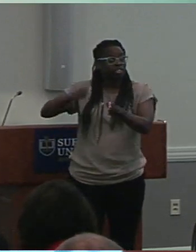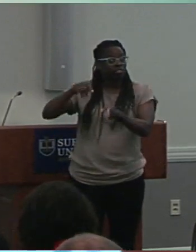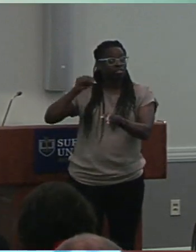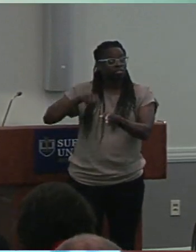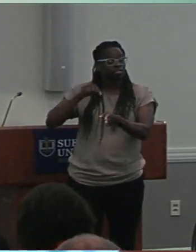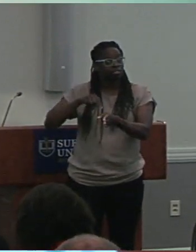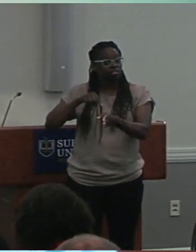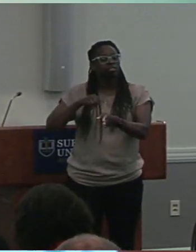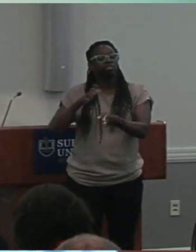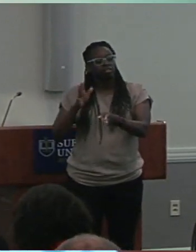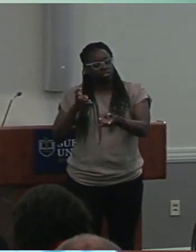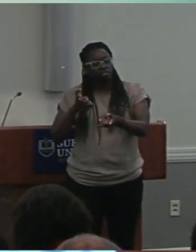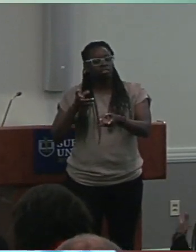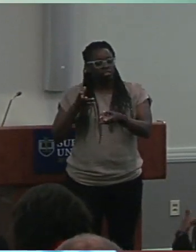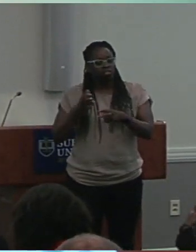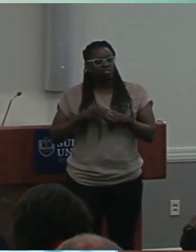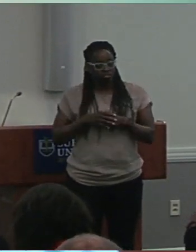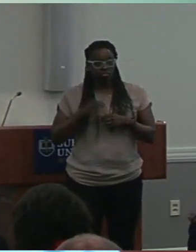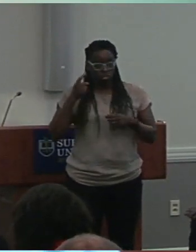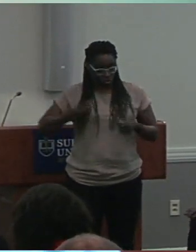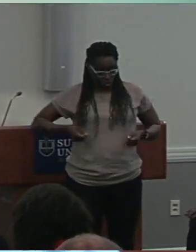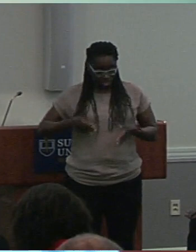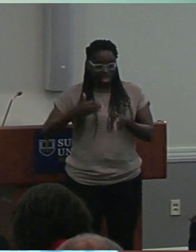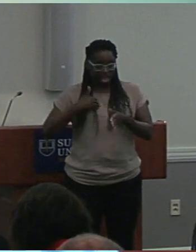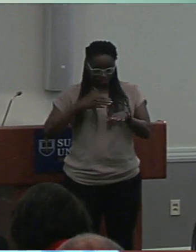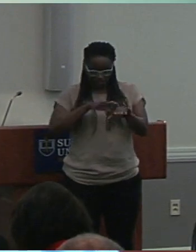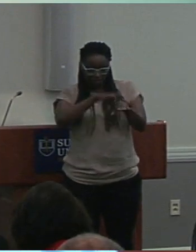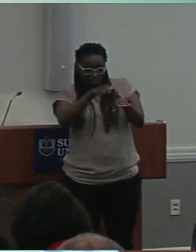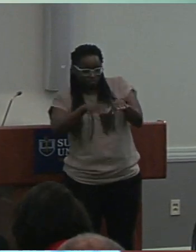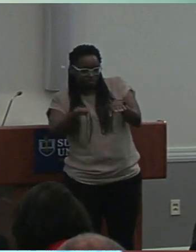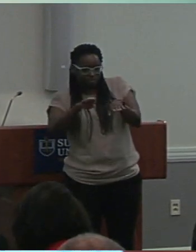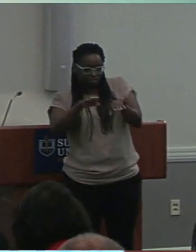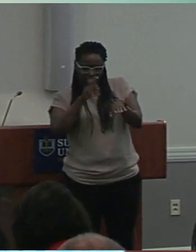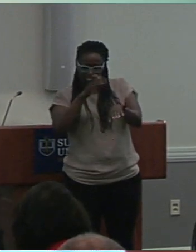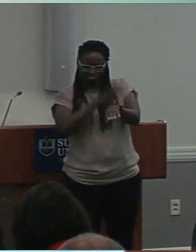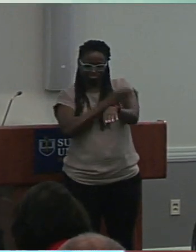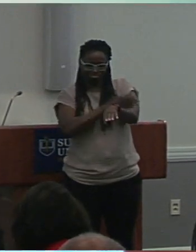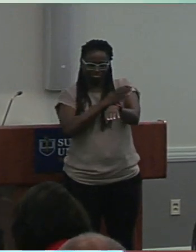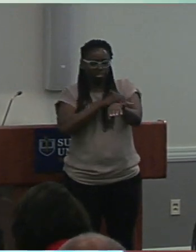the wheelchair cuts need repair, and